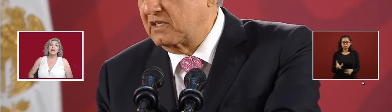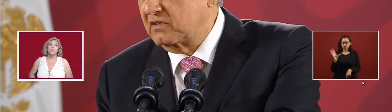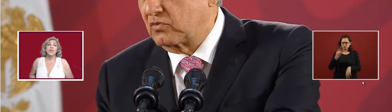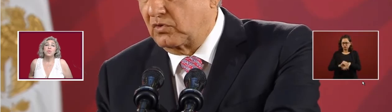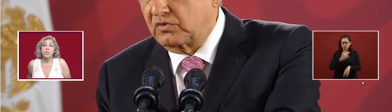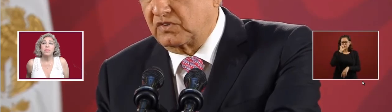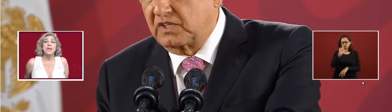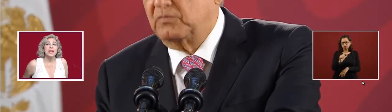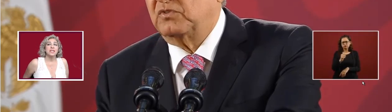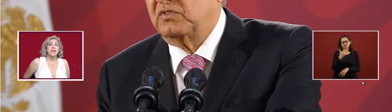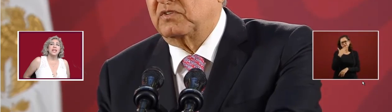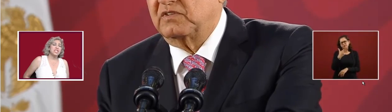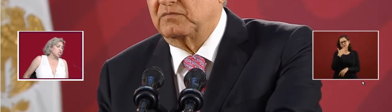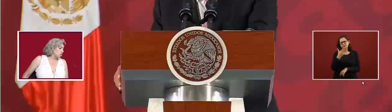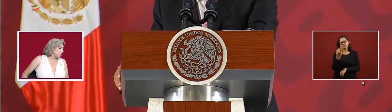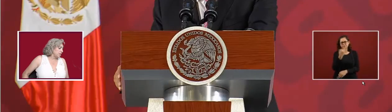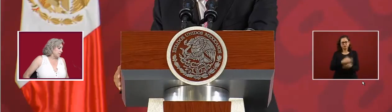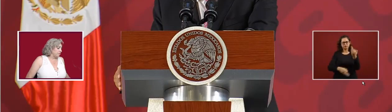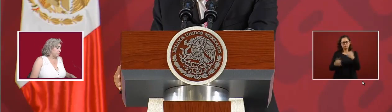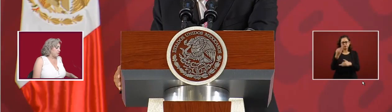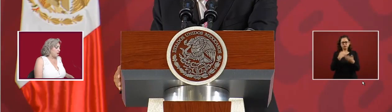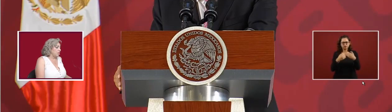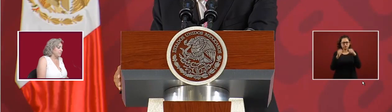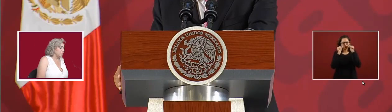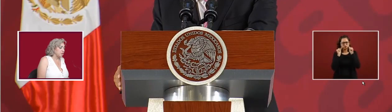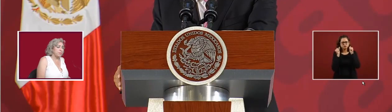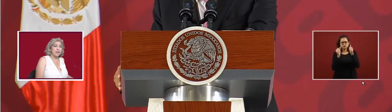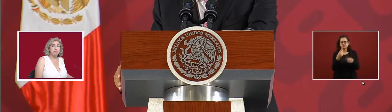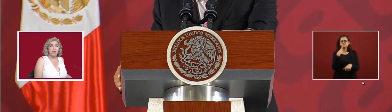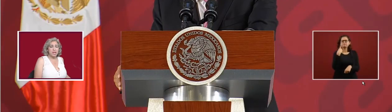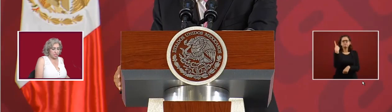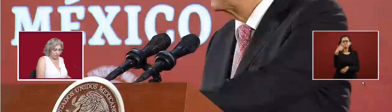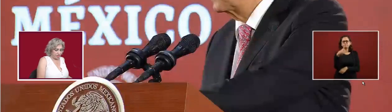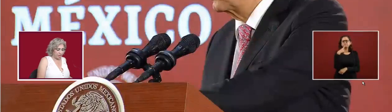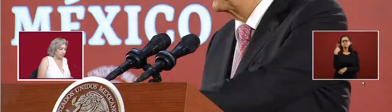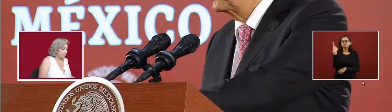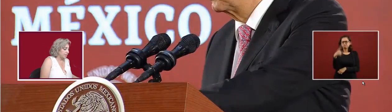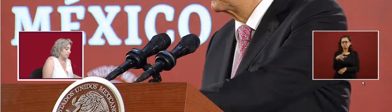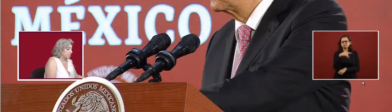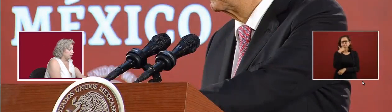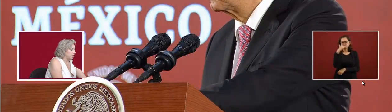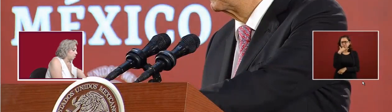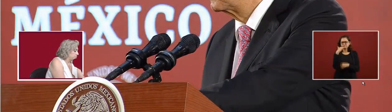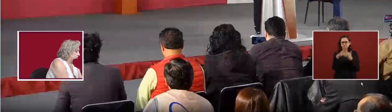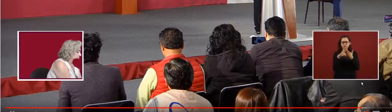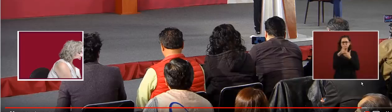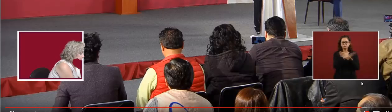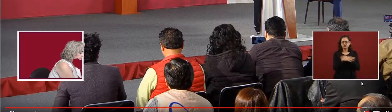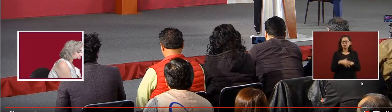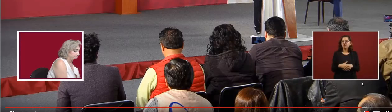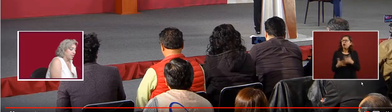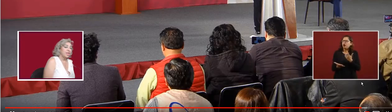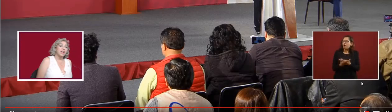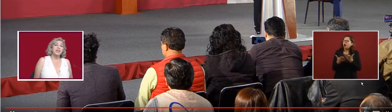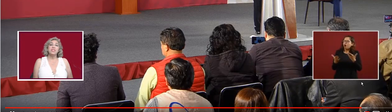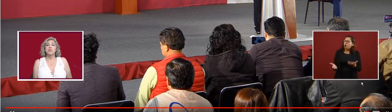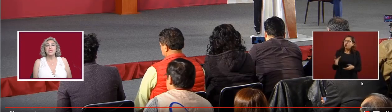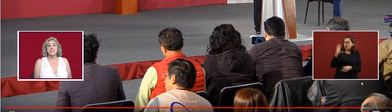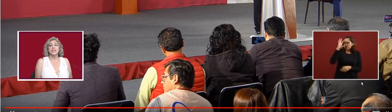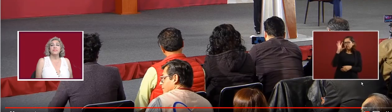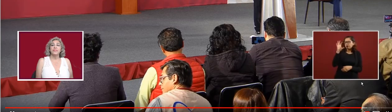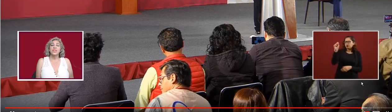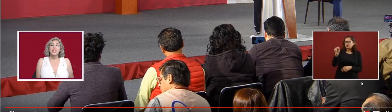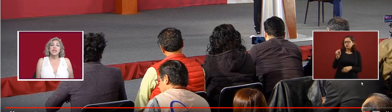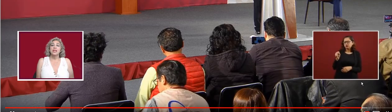and we don't permit it and it's a good thing for all of us to be monitoring corruption another